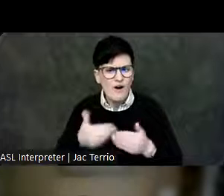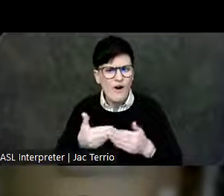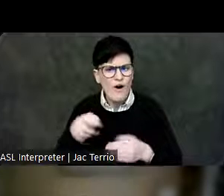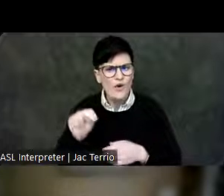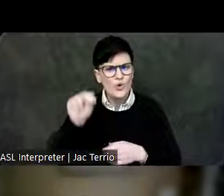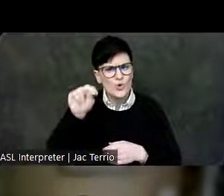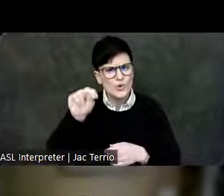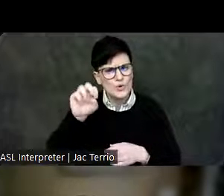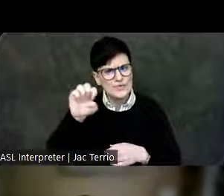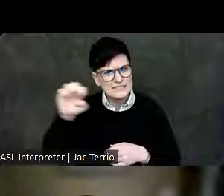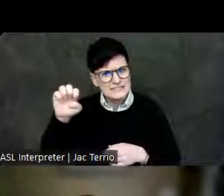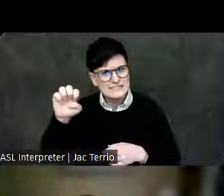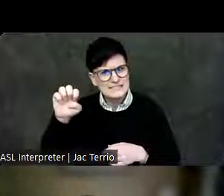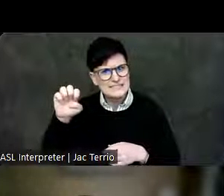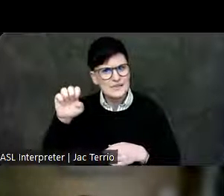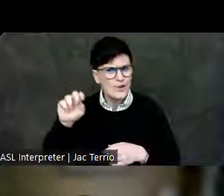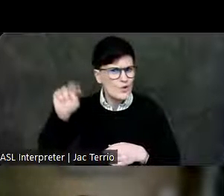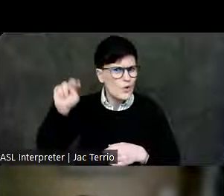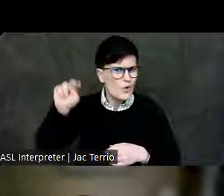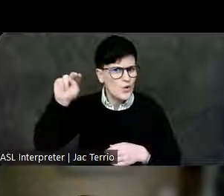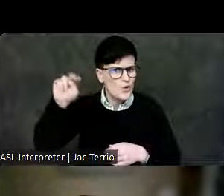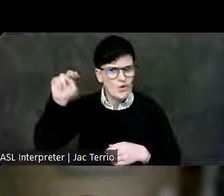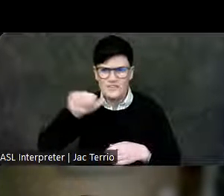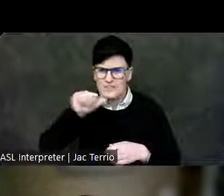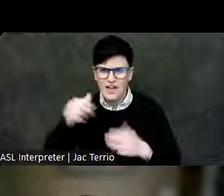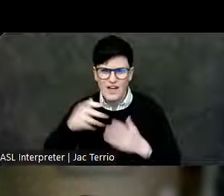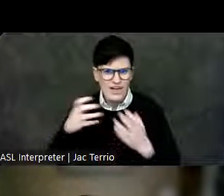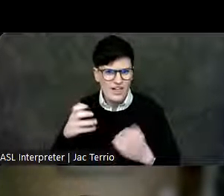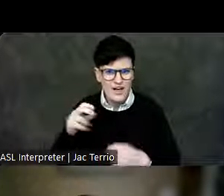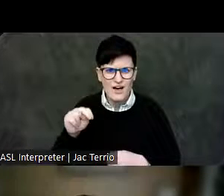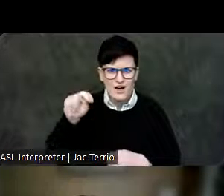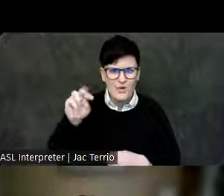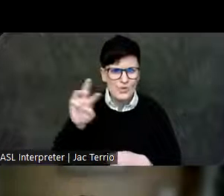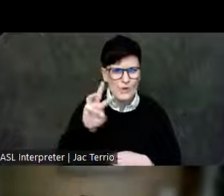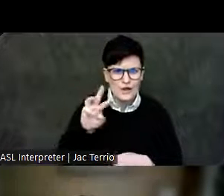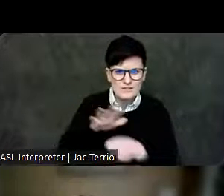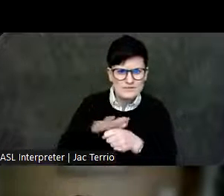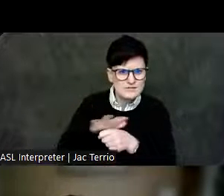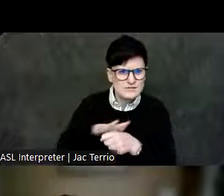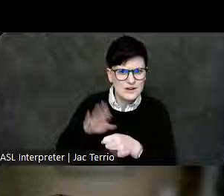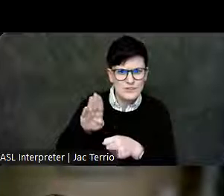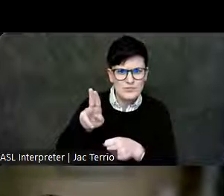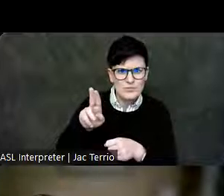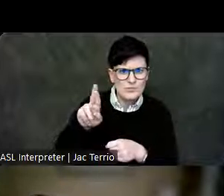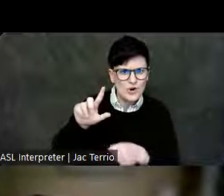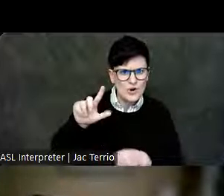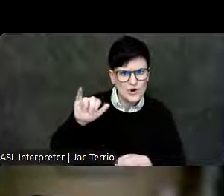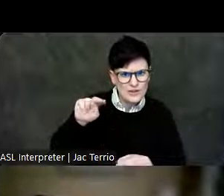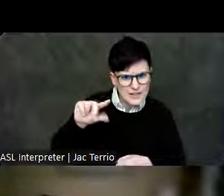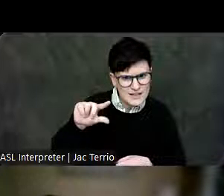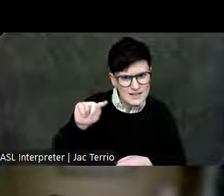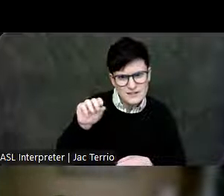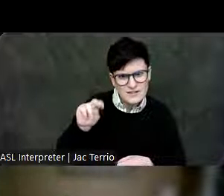in the northwest. There's not a lot, believe it or not, around Burlington. There's some, but I was surprised to